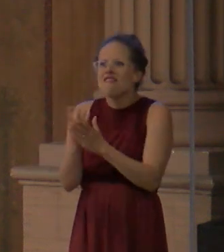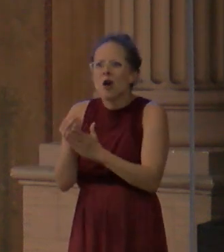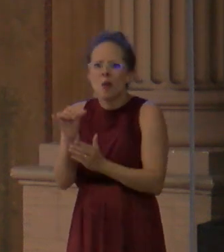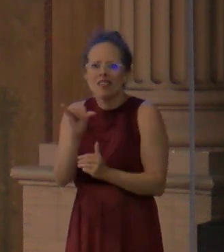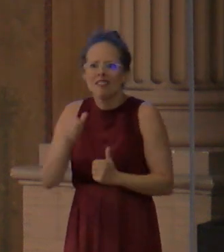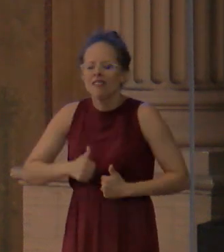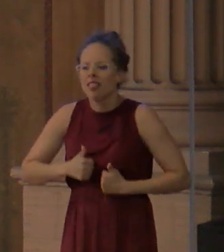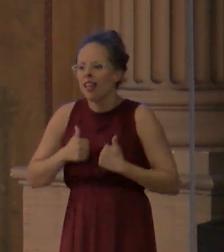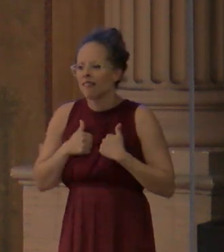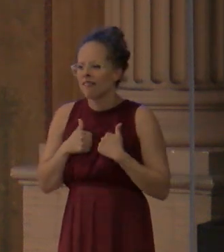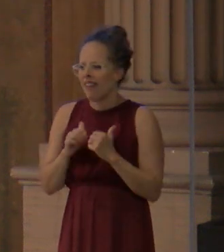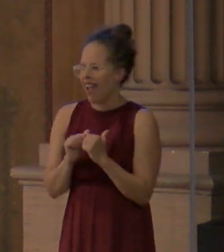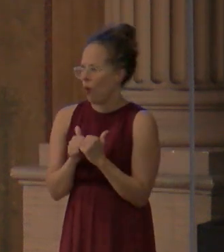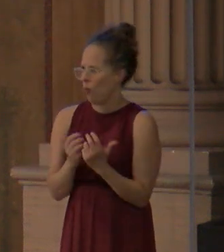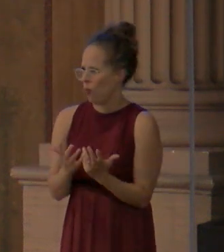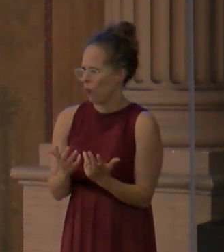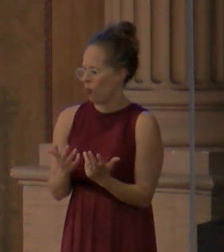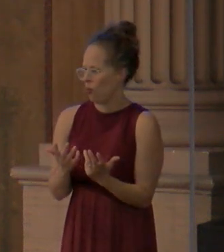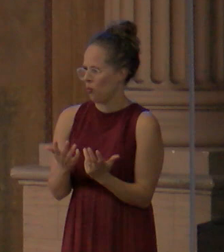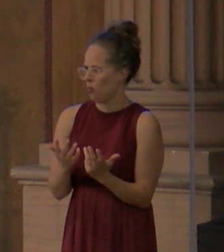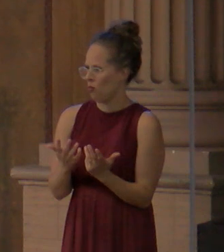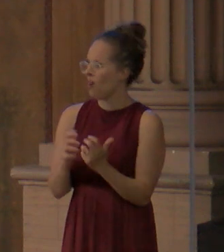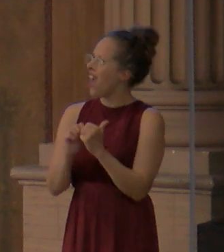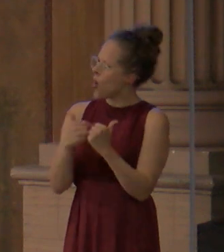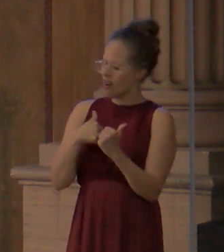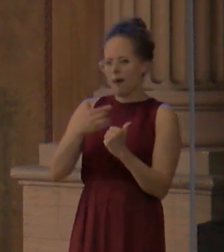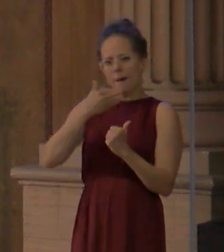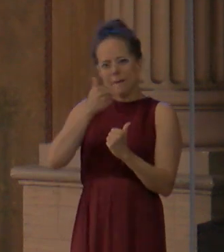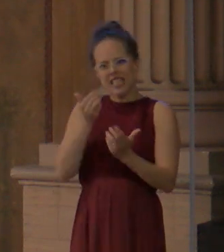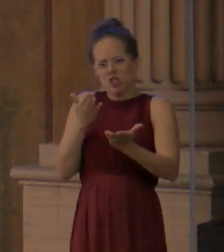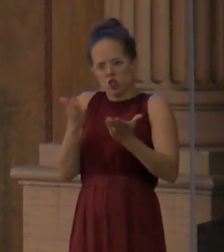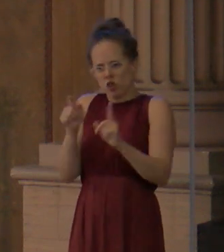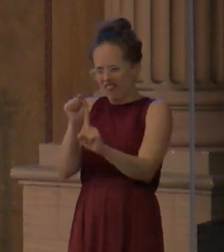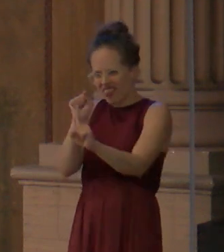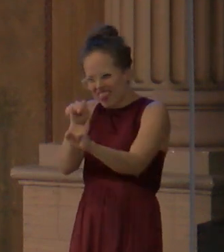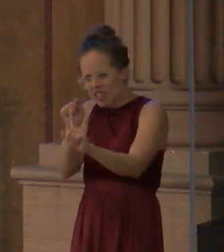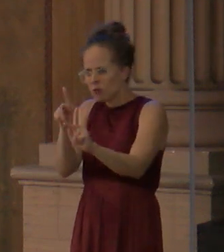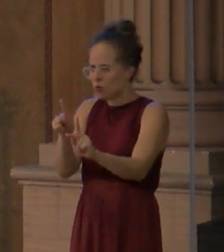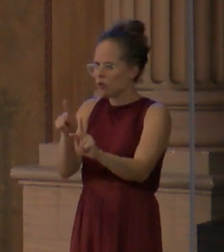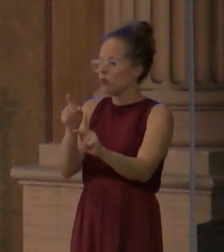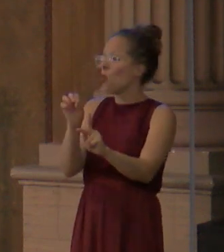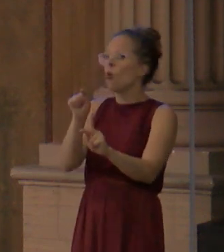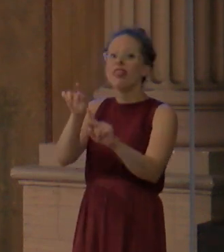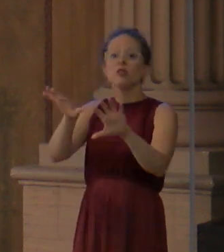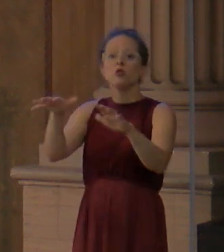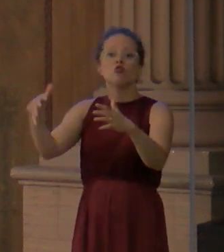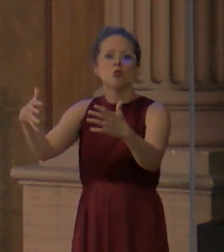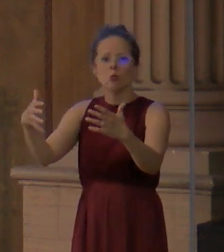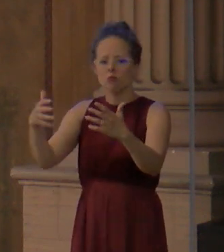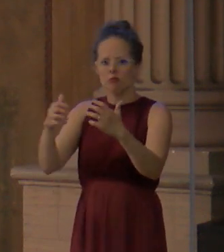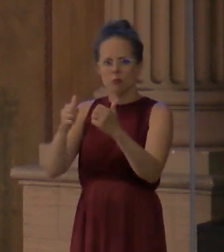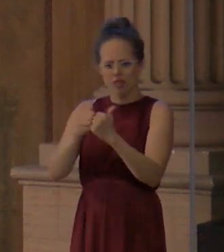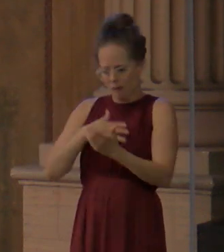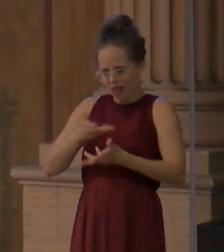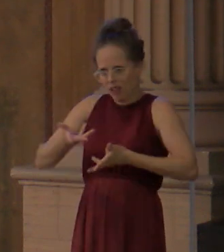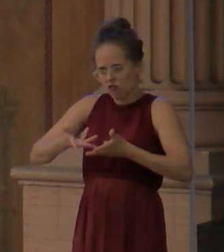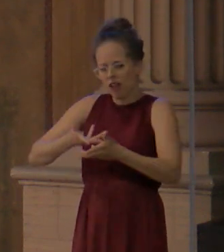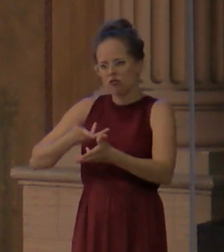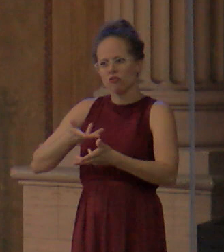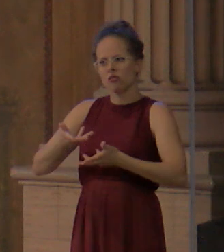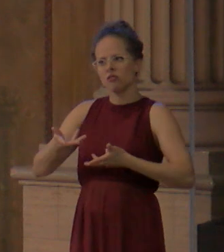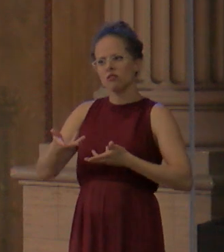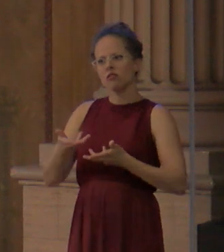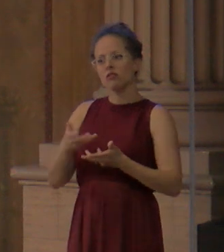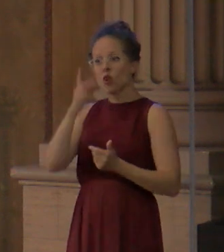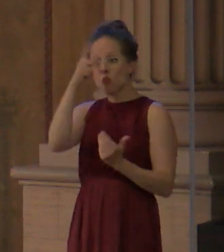situation? How can I best serve this person or this group of people within this interaction?